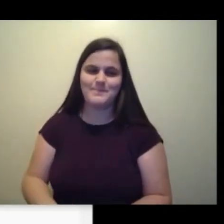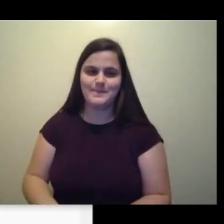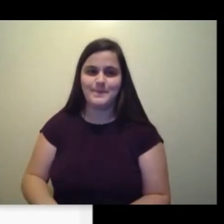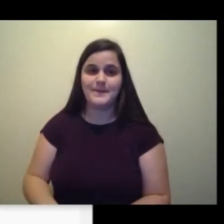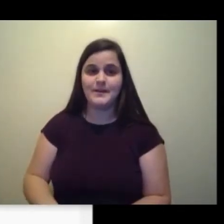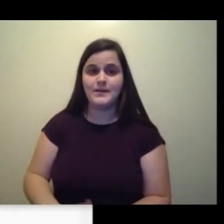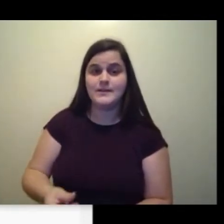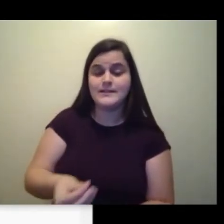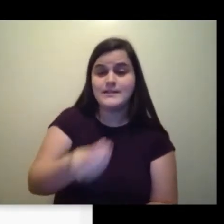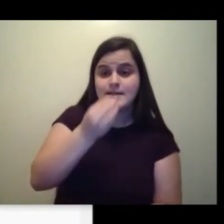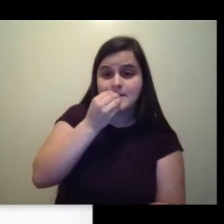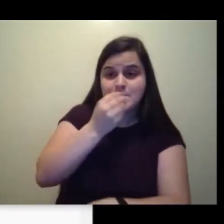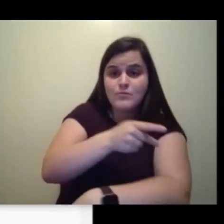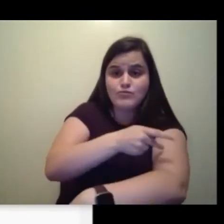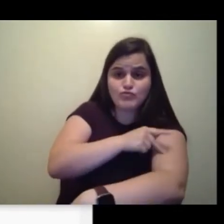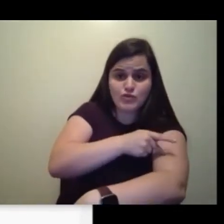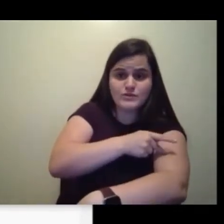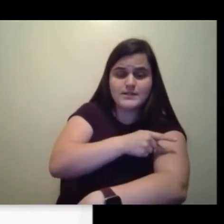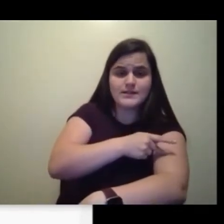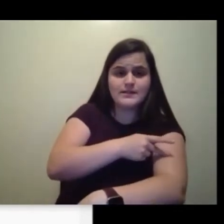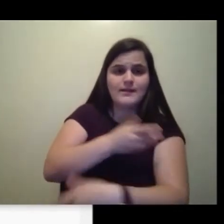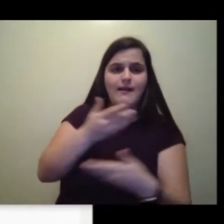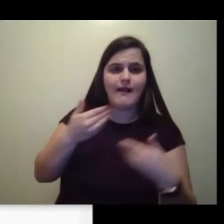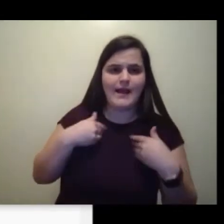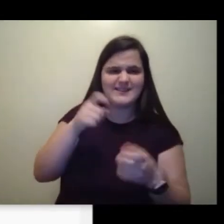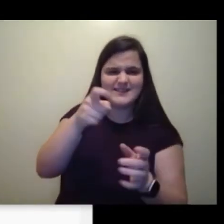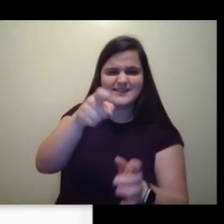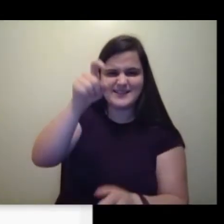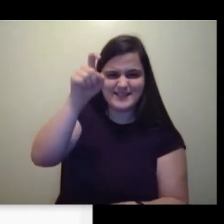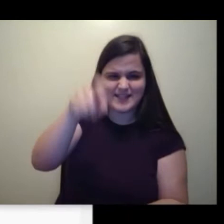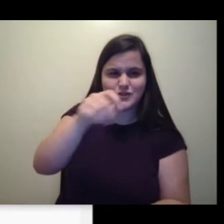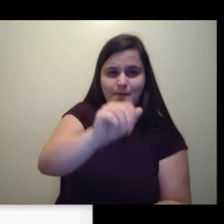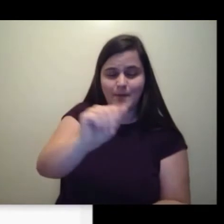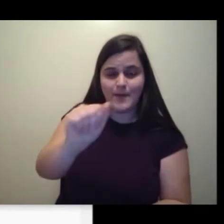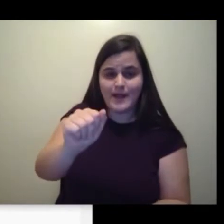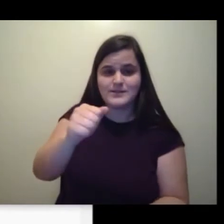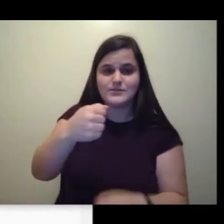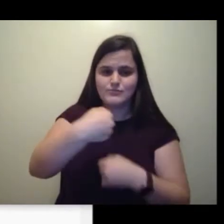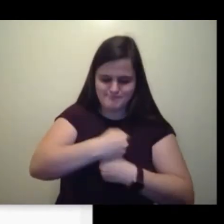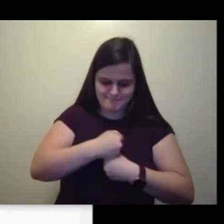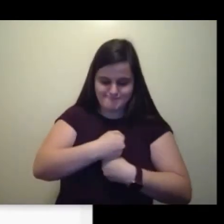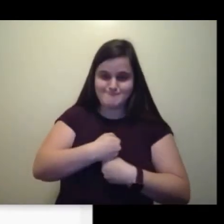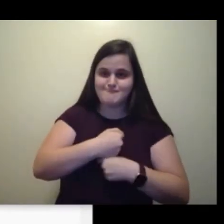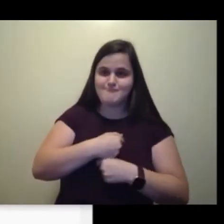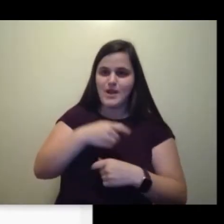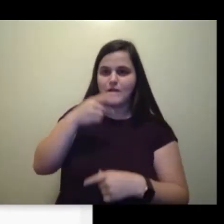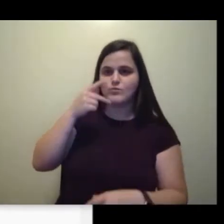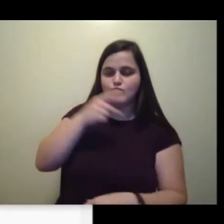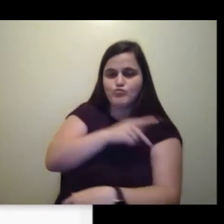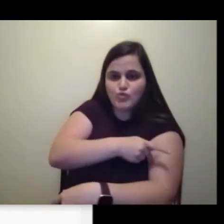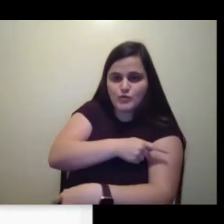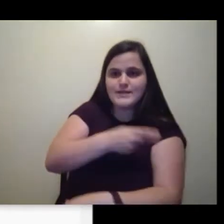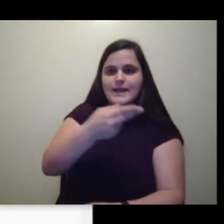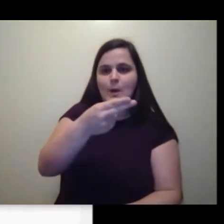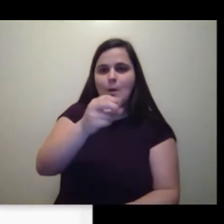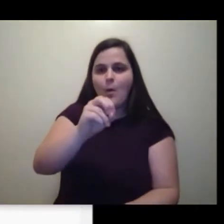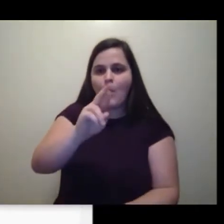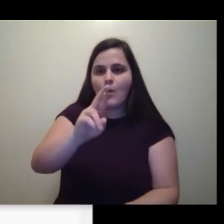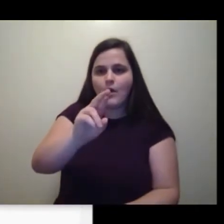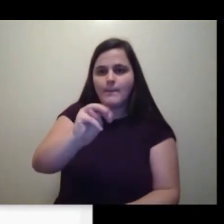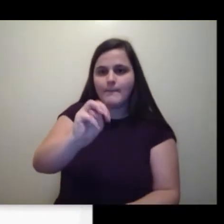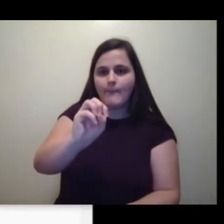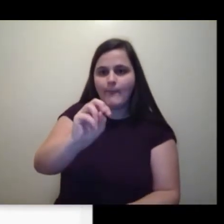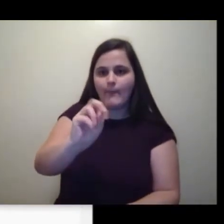Dietary protein provides the essential amino acids that are needed to make our own proteins, hormones, and other